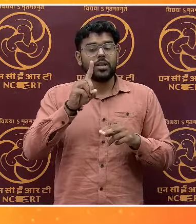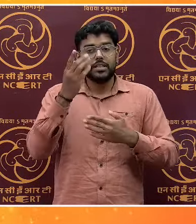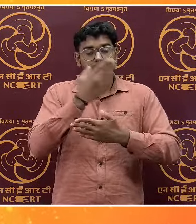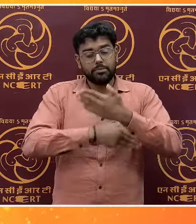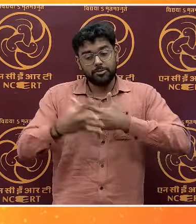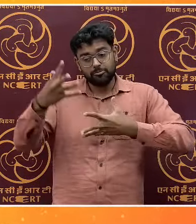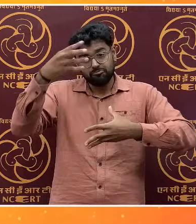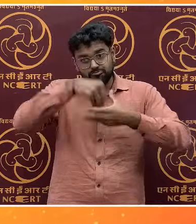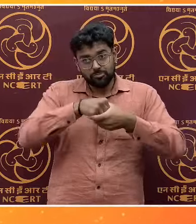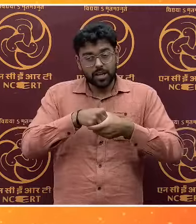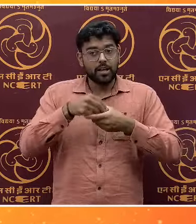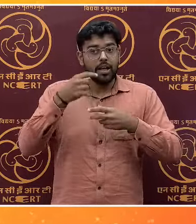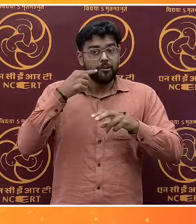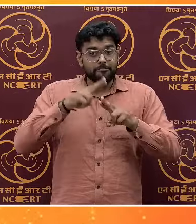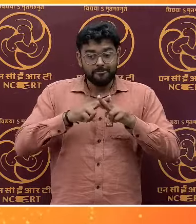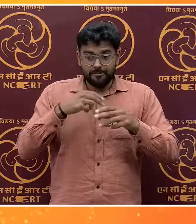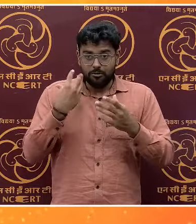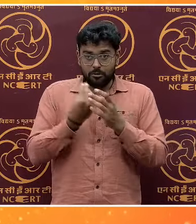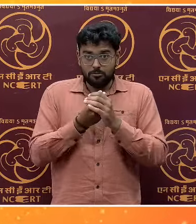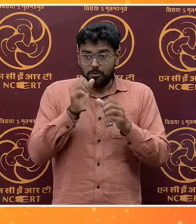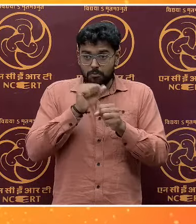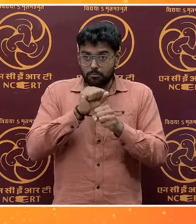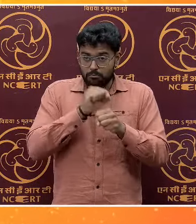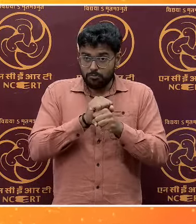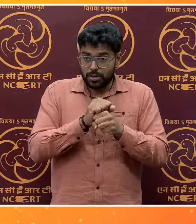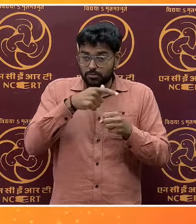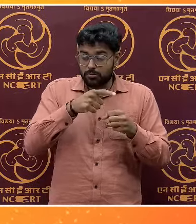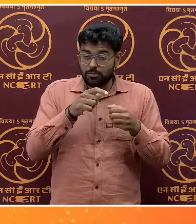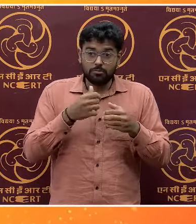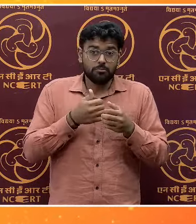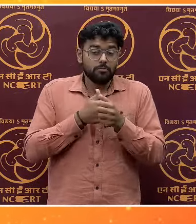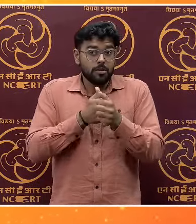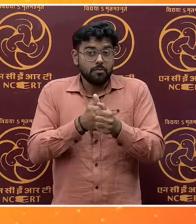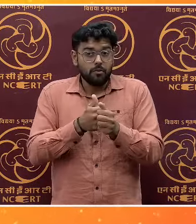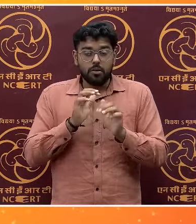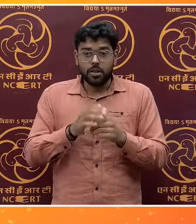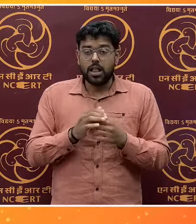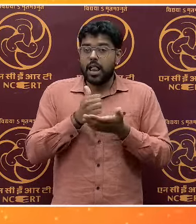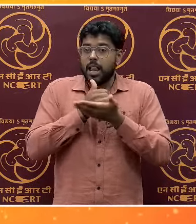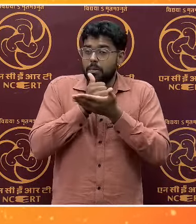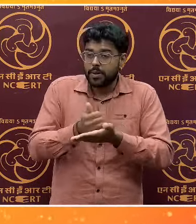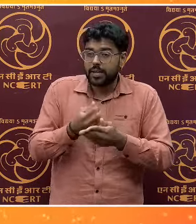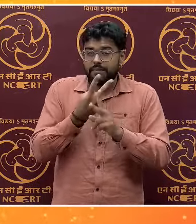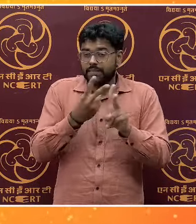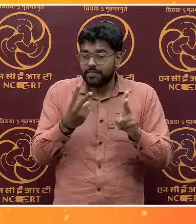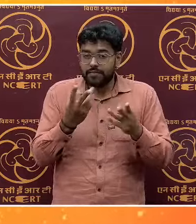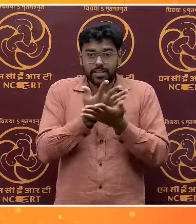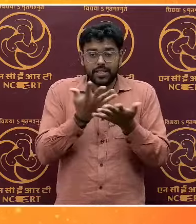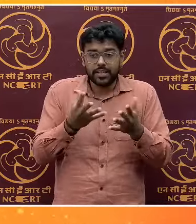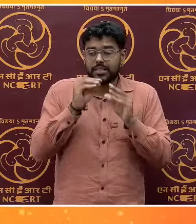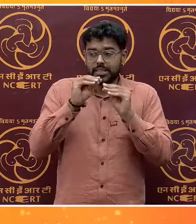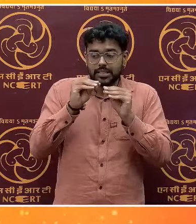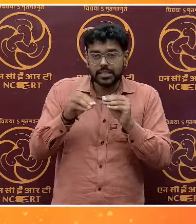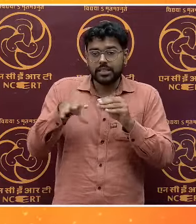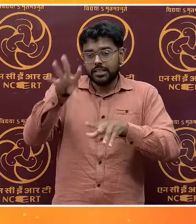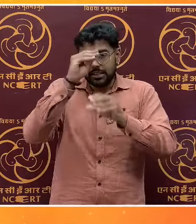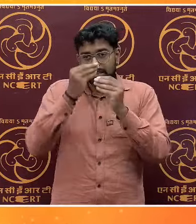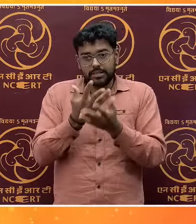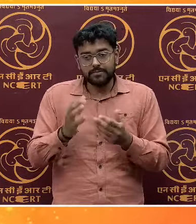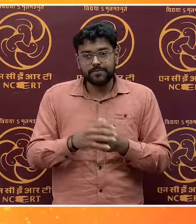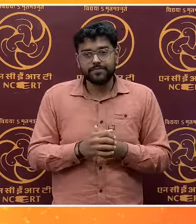are working towards felicitating them Right. with the teaching learning material, it becomes more easy for